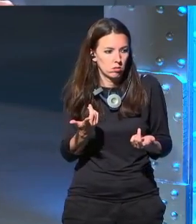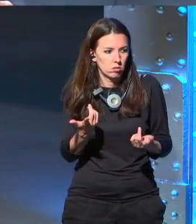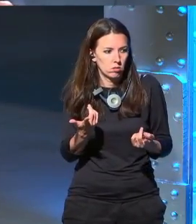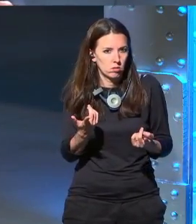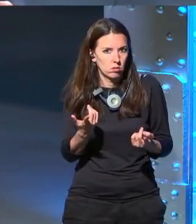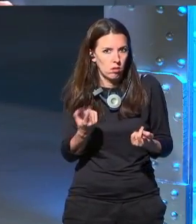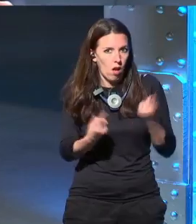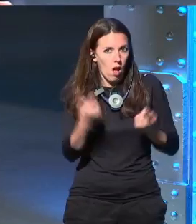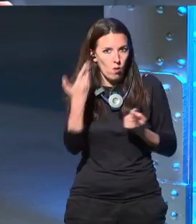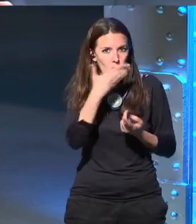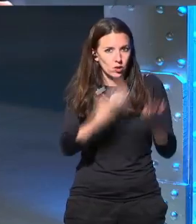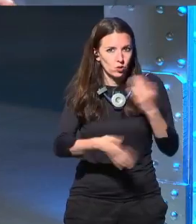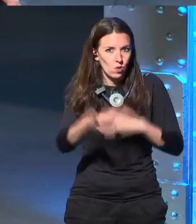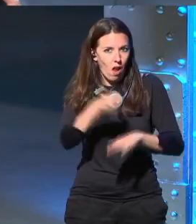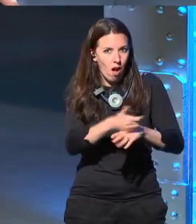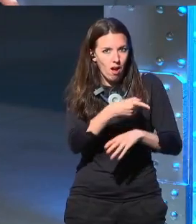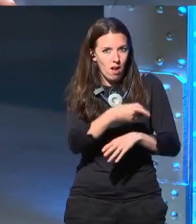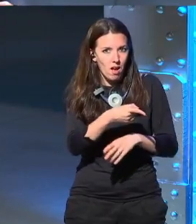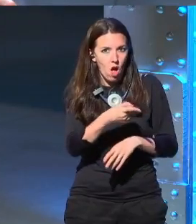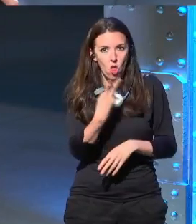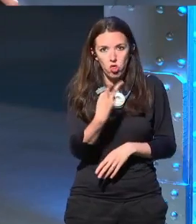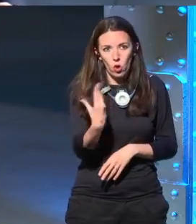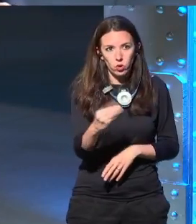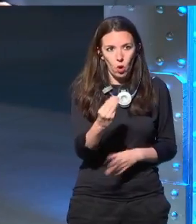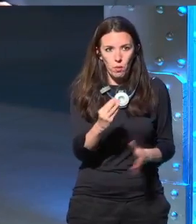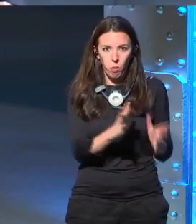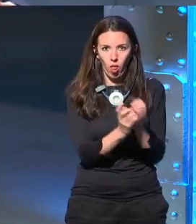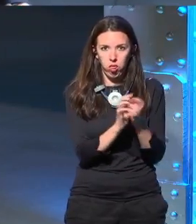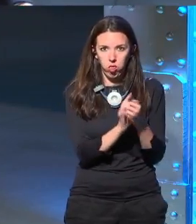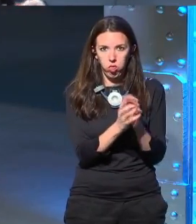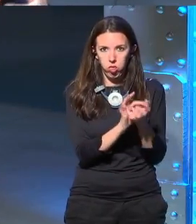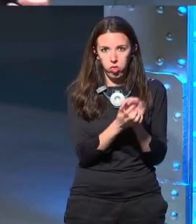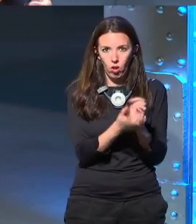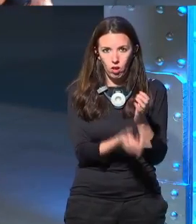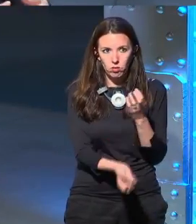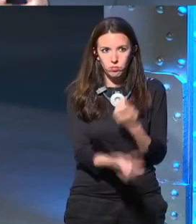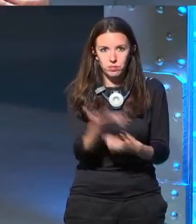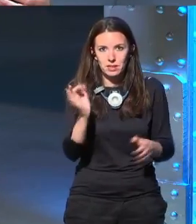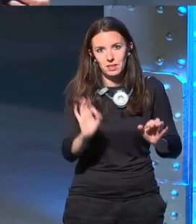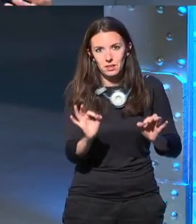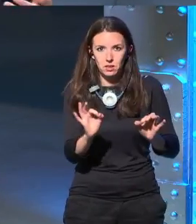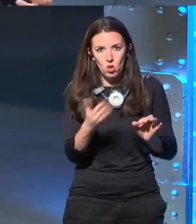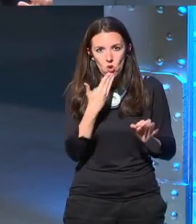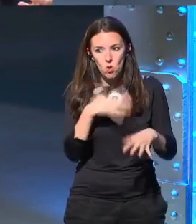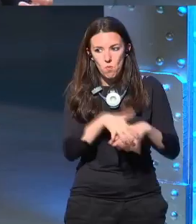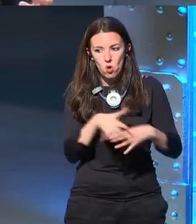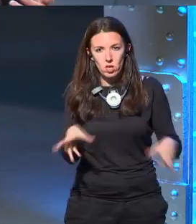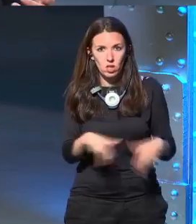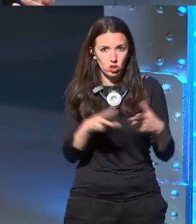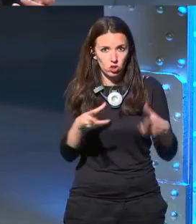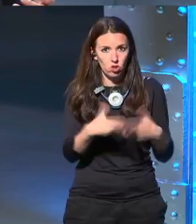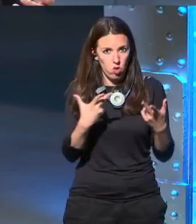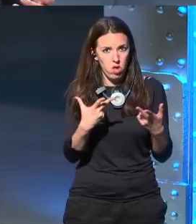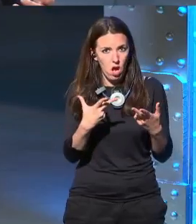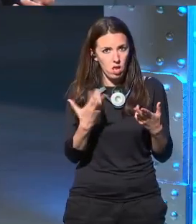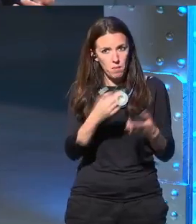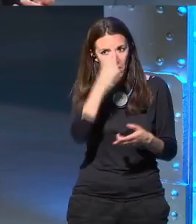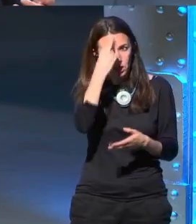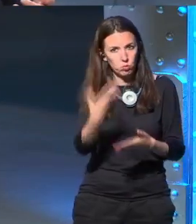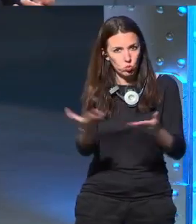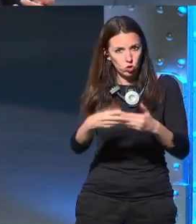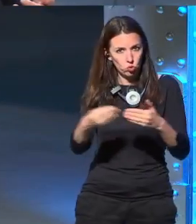social network that's more respectful of its users. And I keep thinking, because it's not going to come